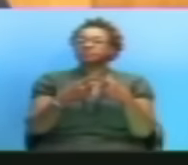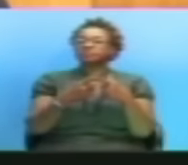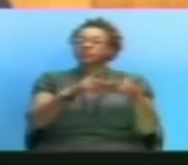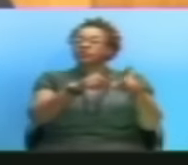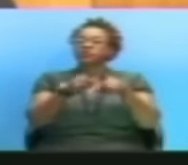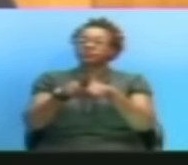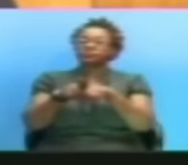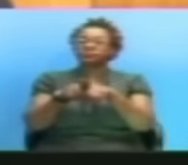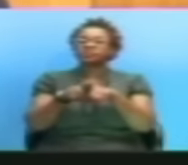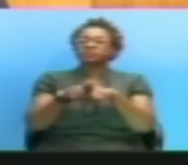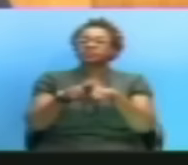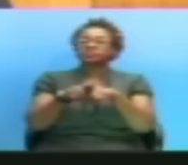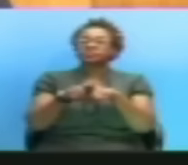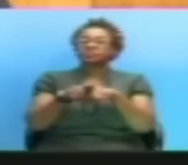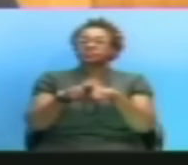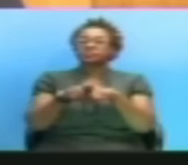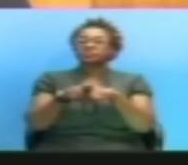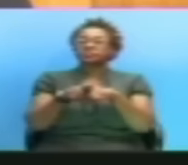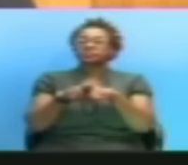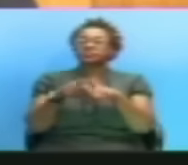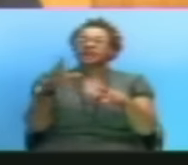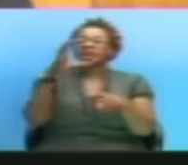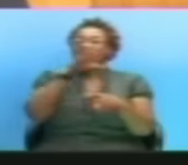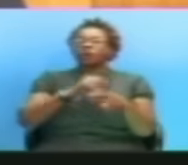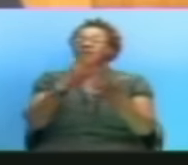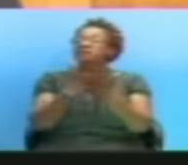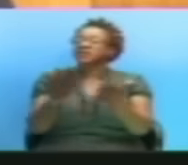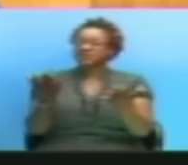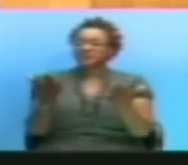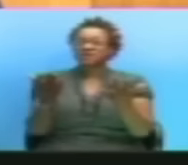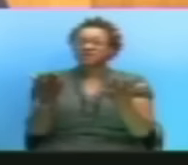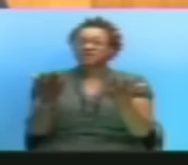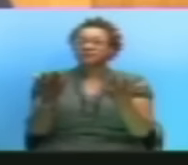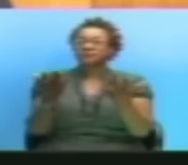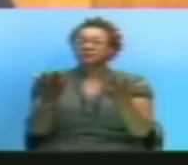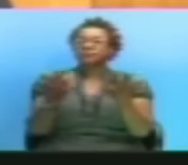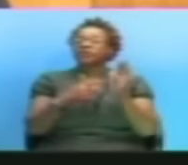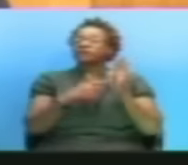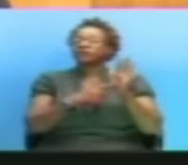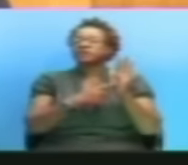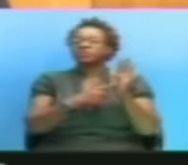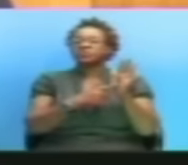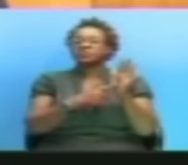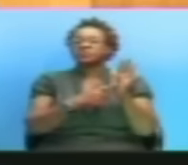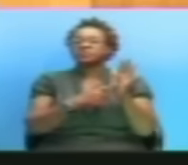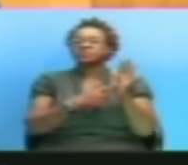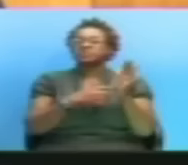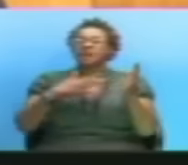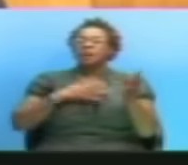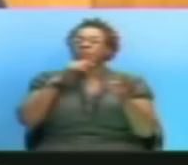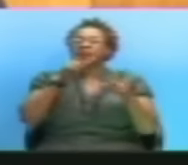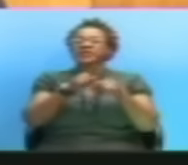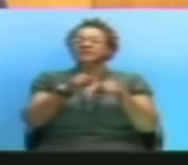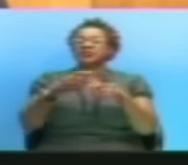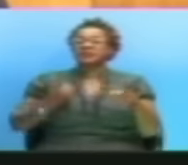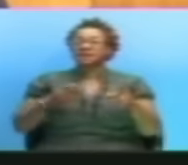also the issue of lack of facilities. For example, our brothers and sisters